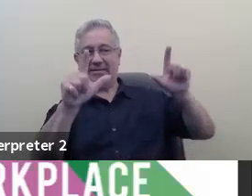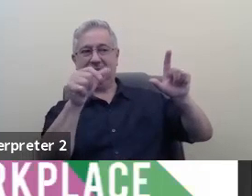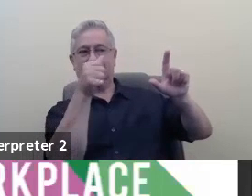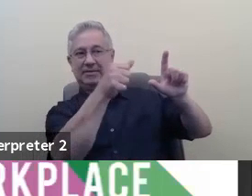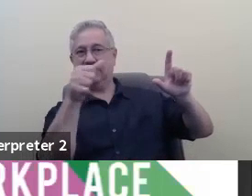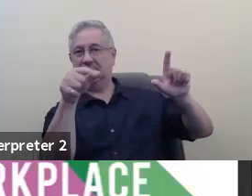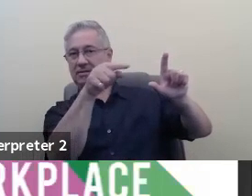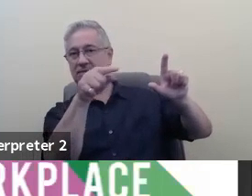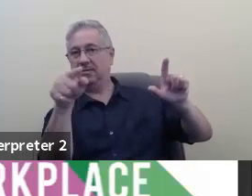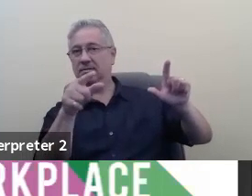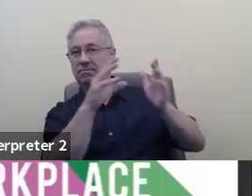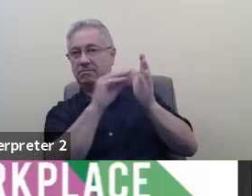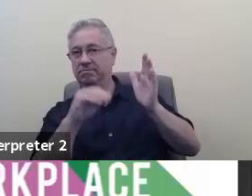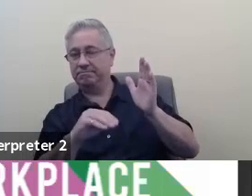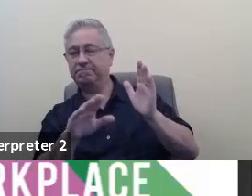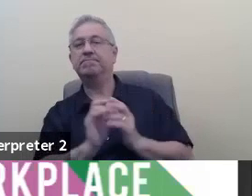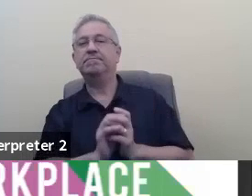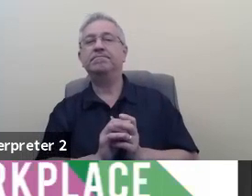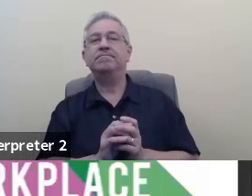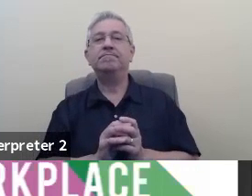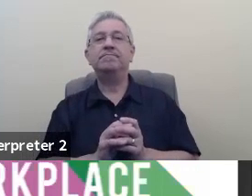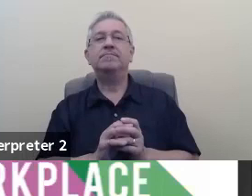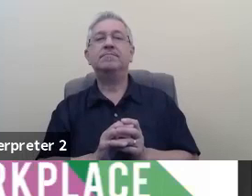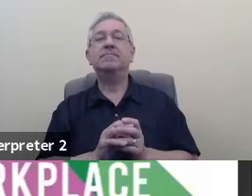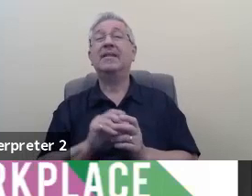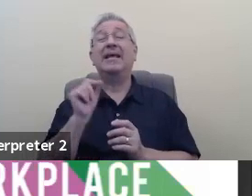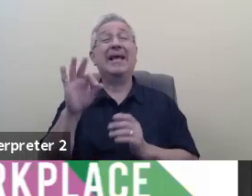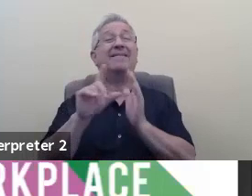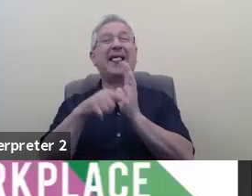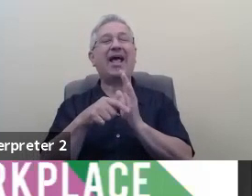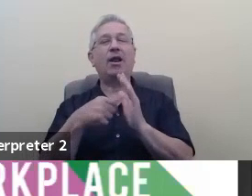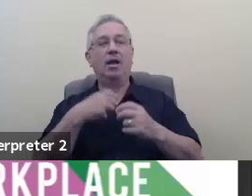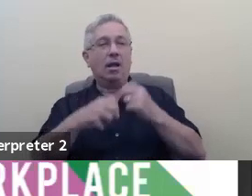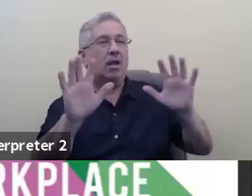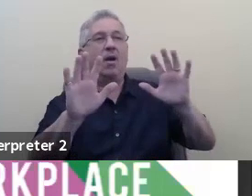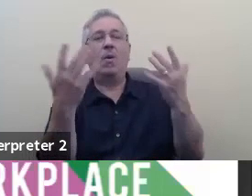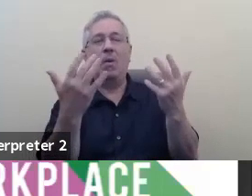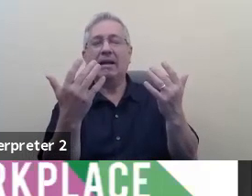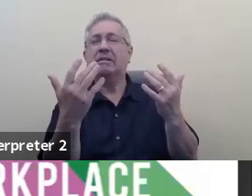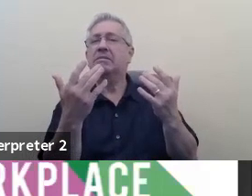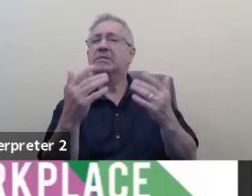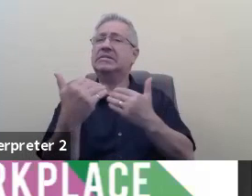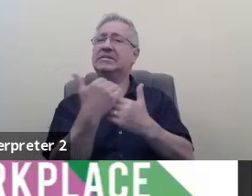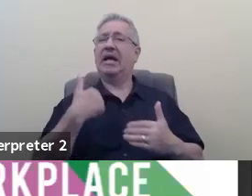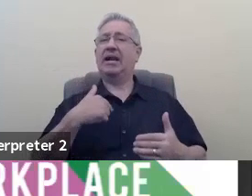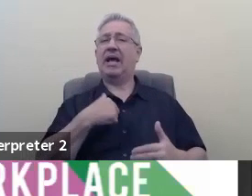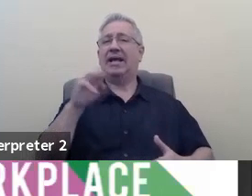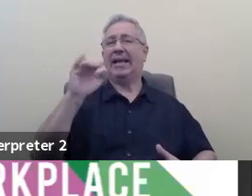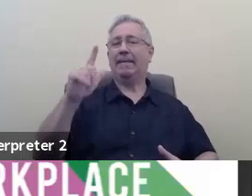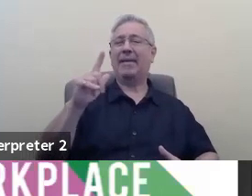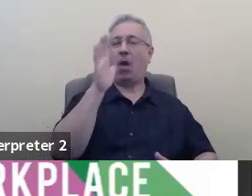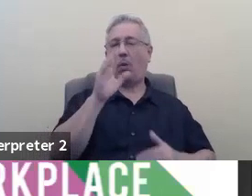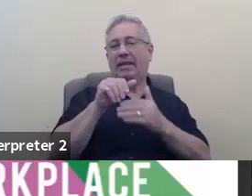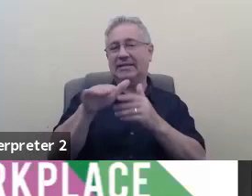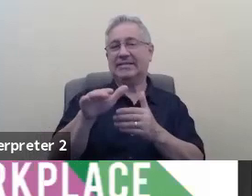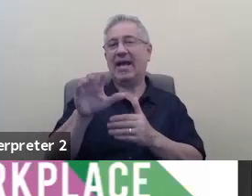20/ATV75. And if you have trouble finding those, feel free to email us and we will send them to you. Well, once